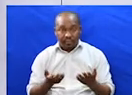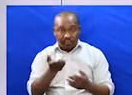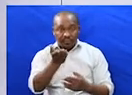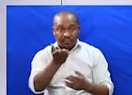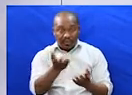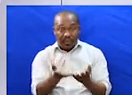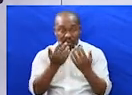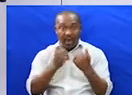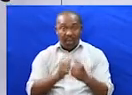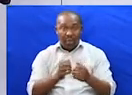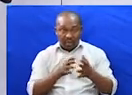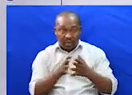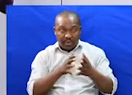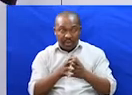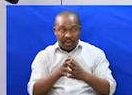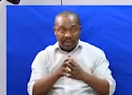structure and